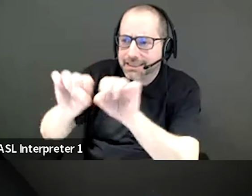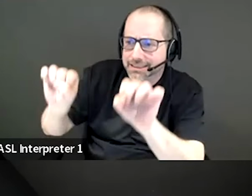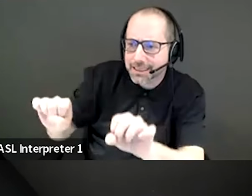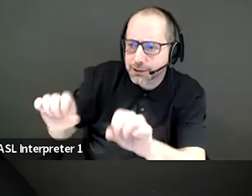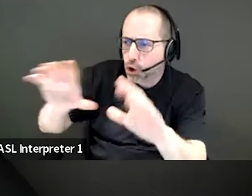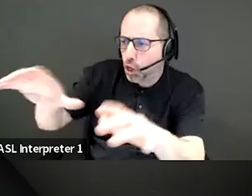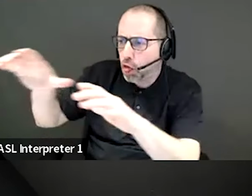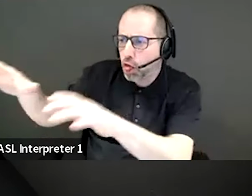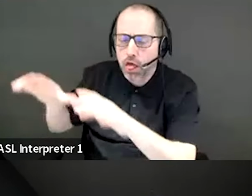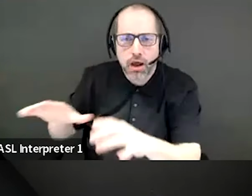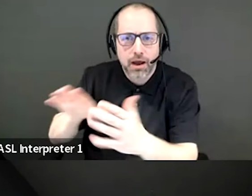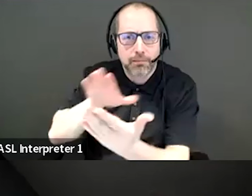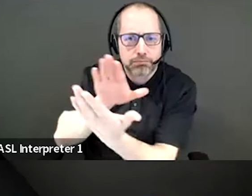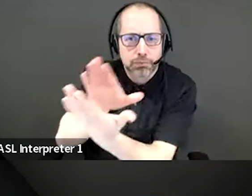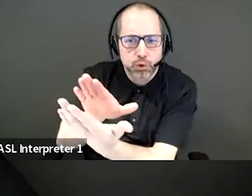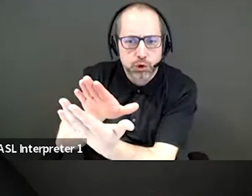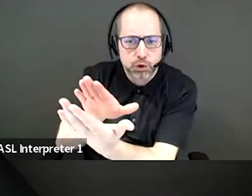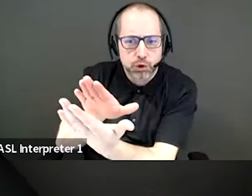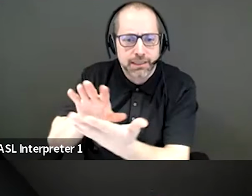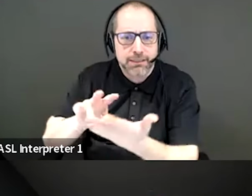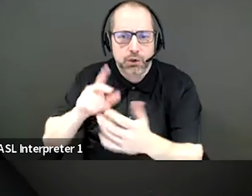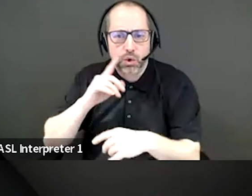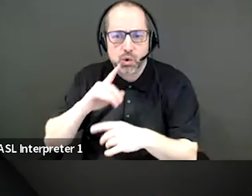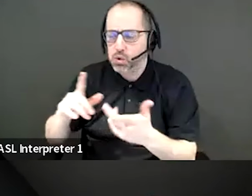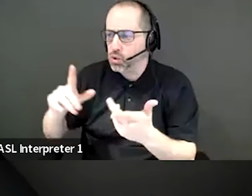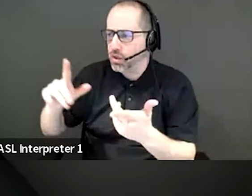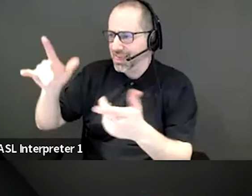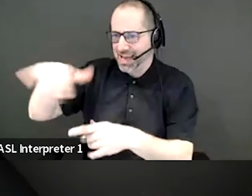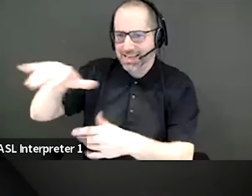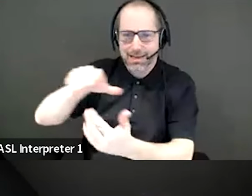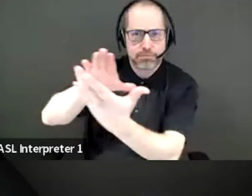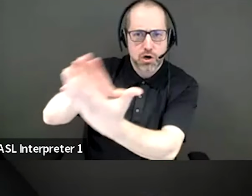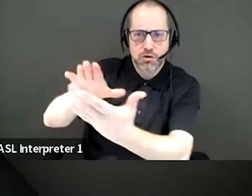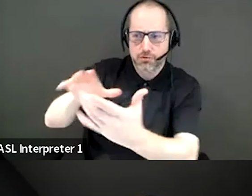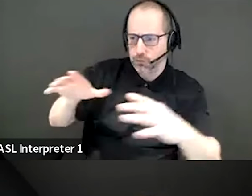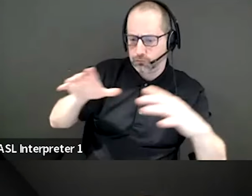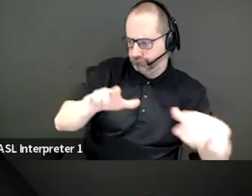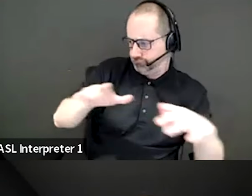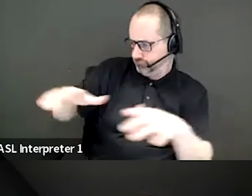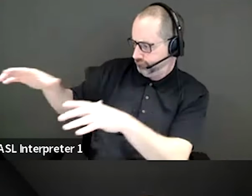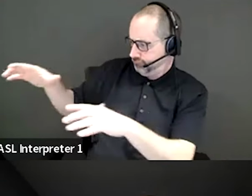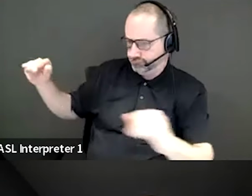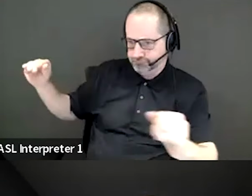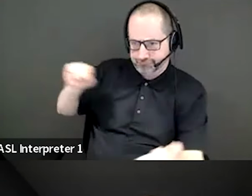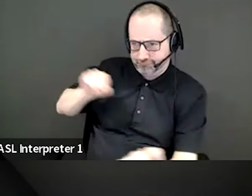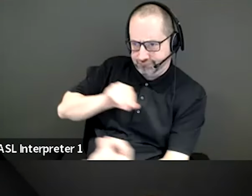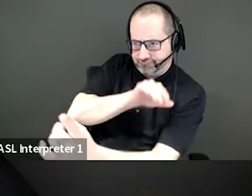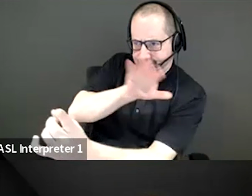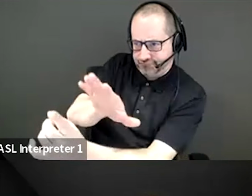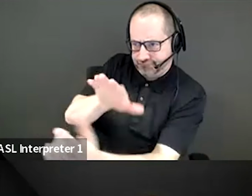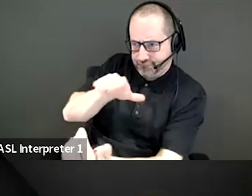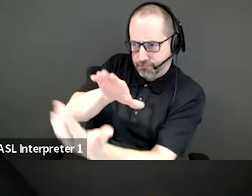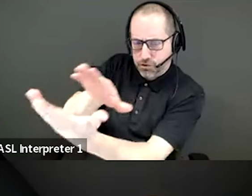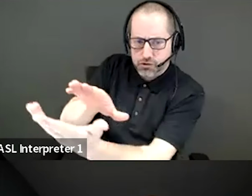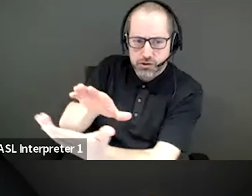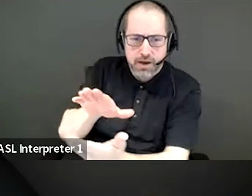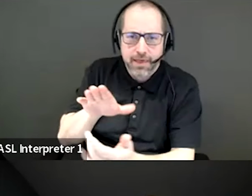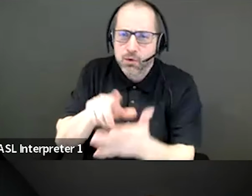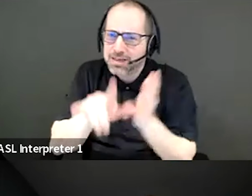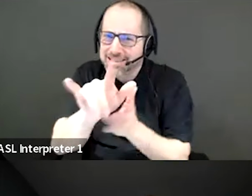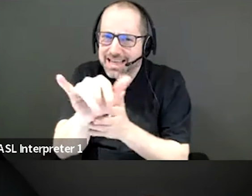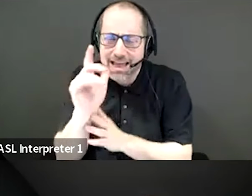maybe what the person is meaning, and what would that look like? And on the ground, and is there anyone on the